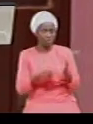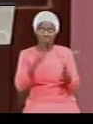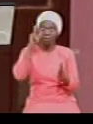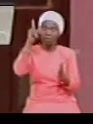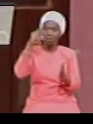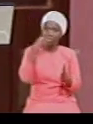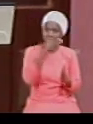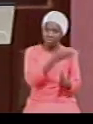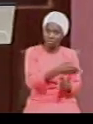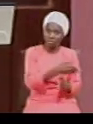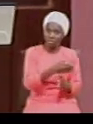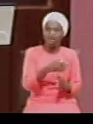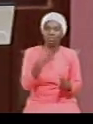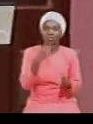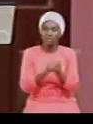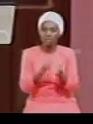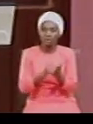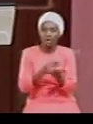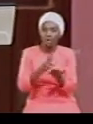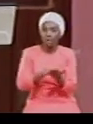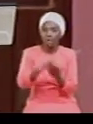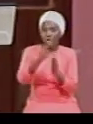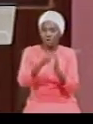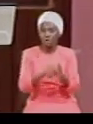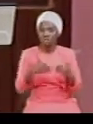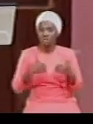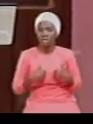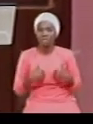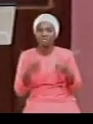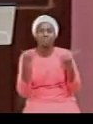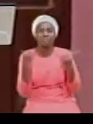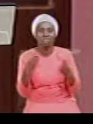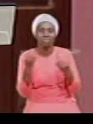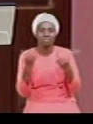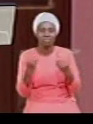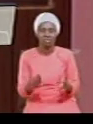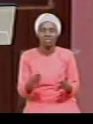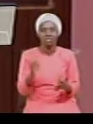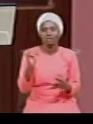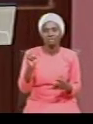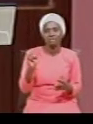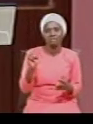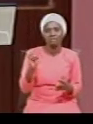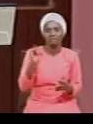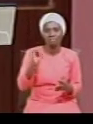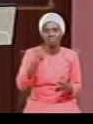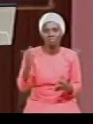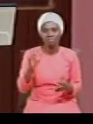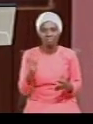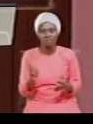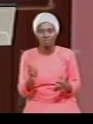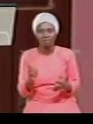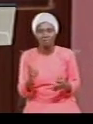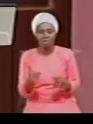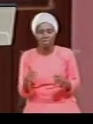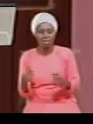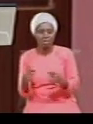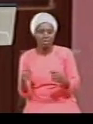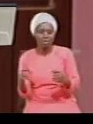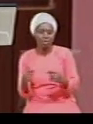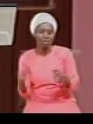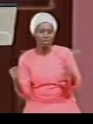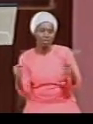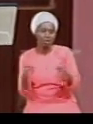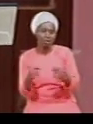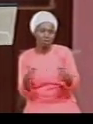He's saying that holiness has many sides, composite sides.